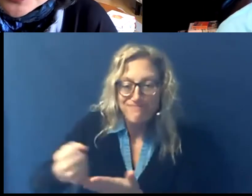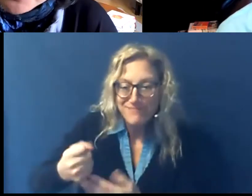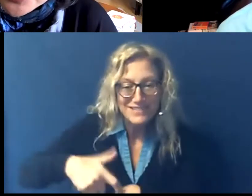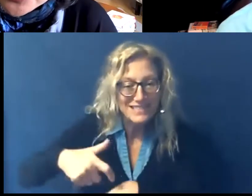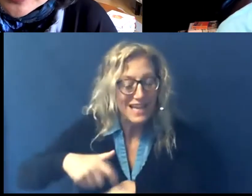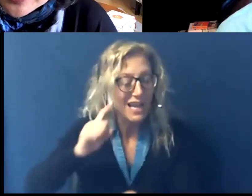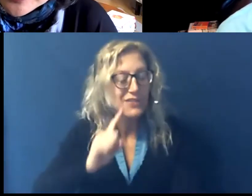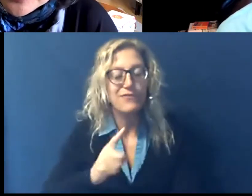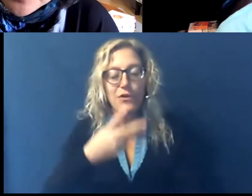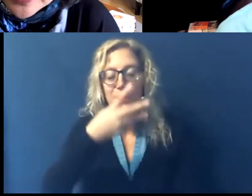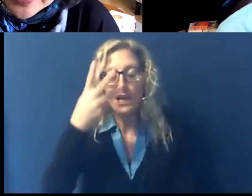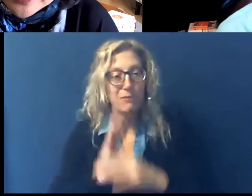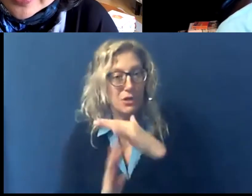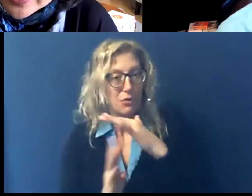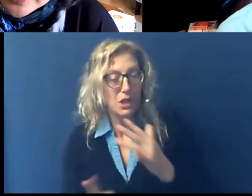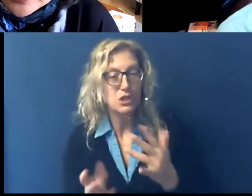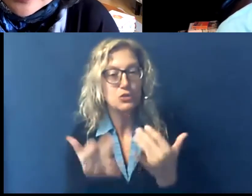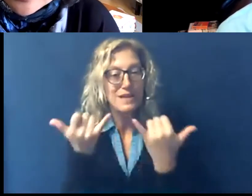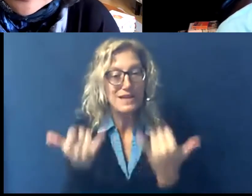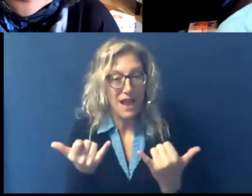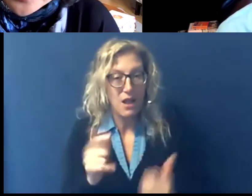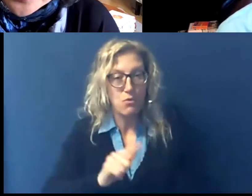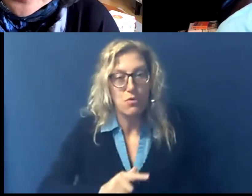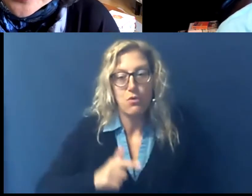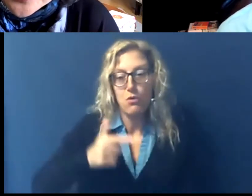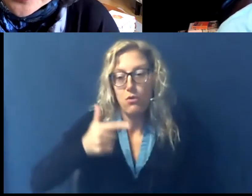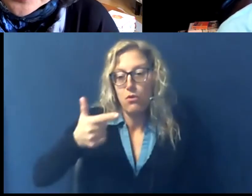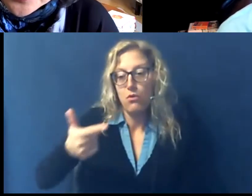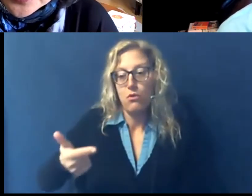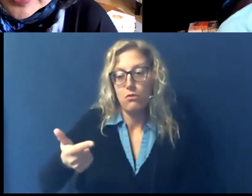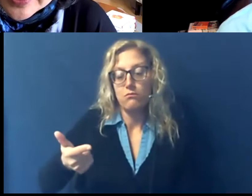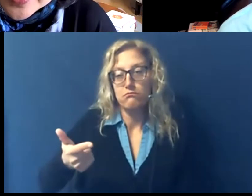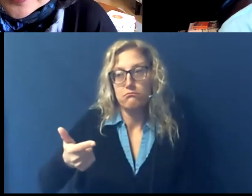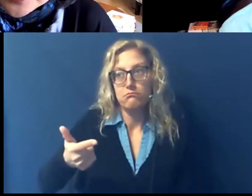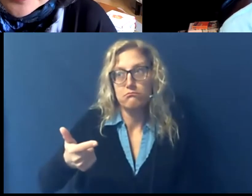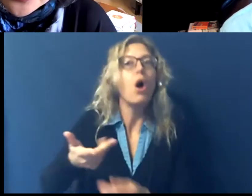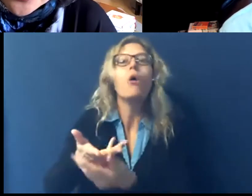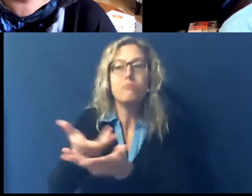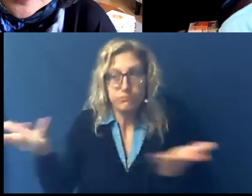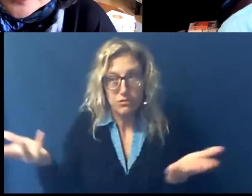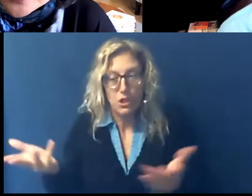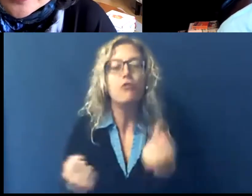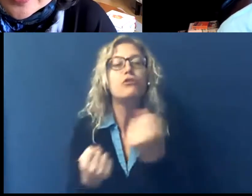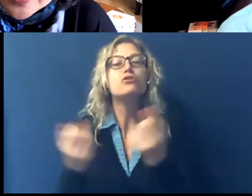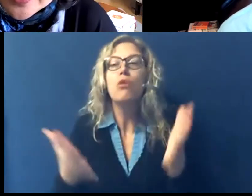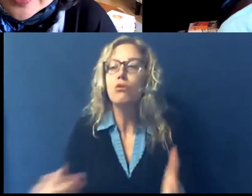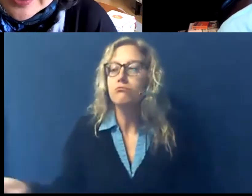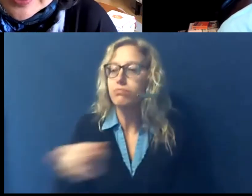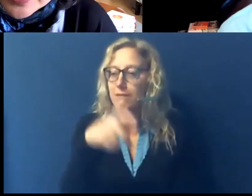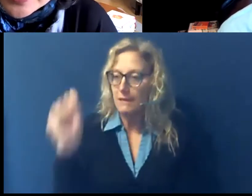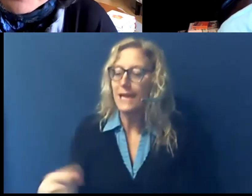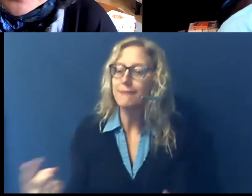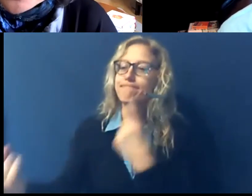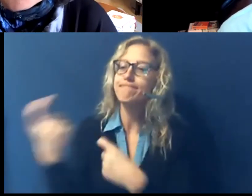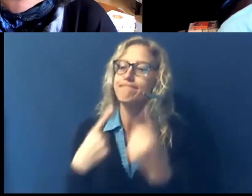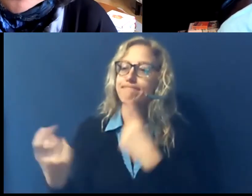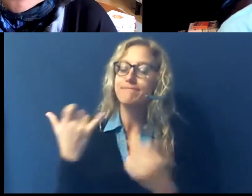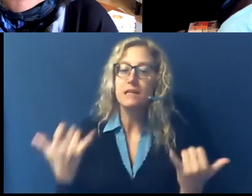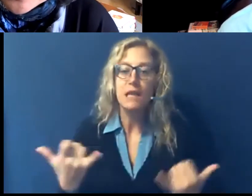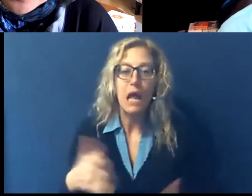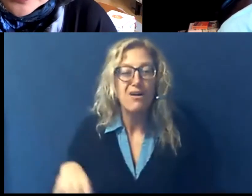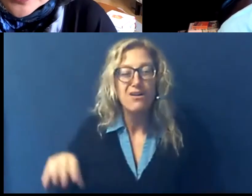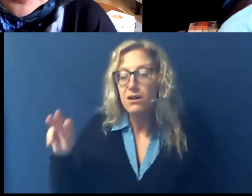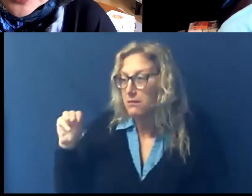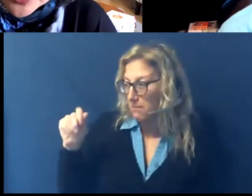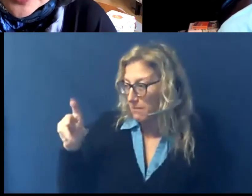I want to switch now and invite our supporters to ask us questions. Makiba, do you want to